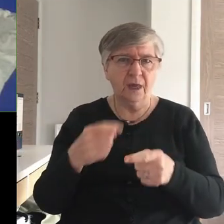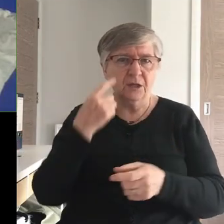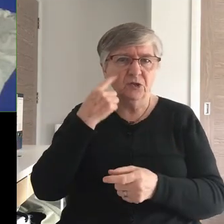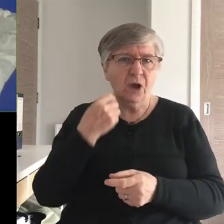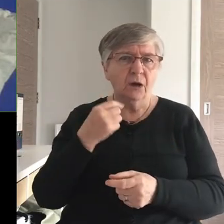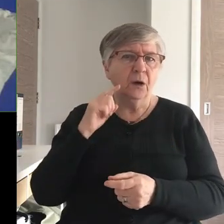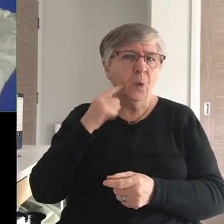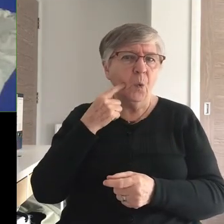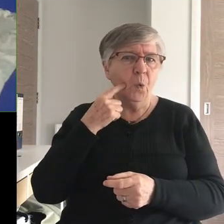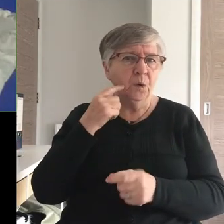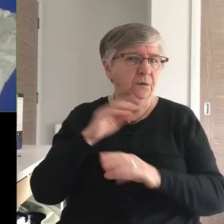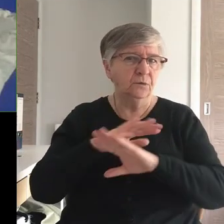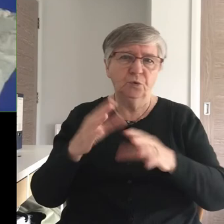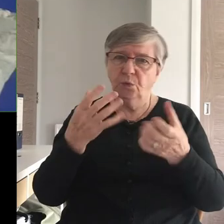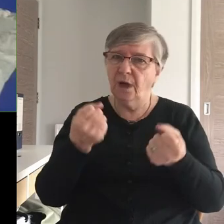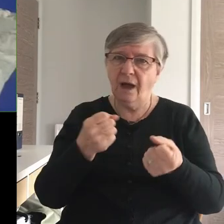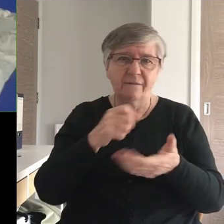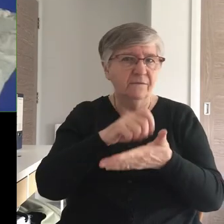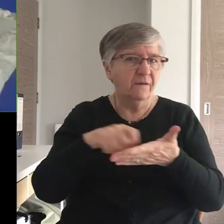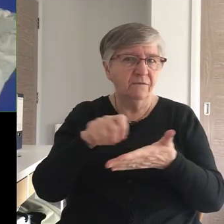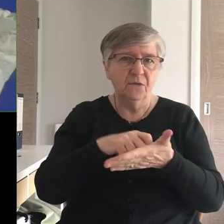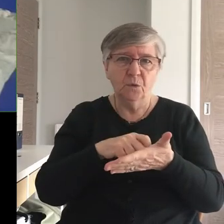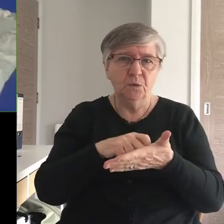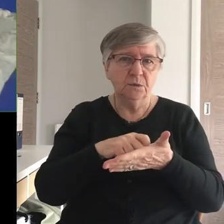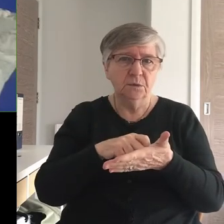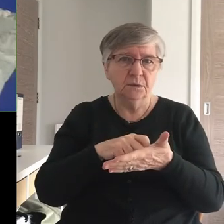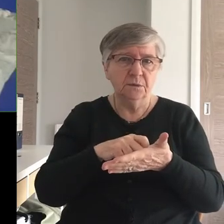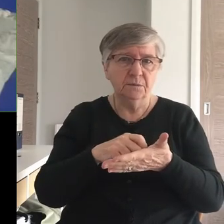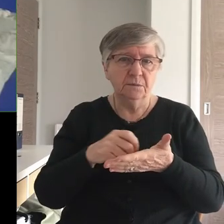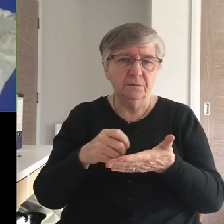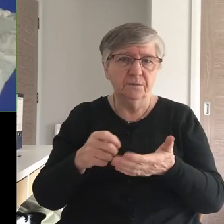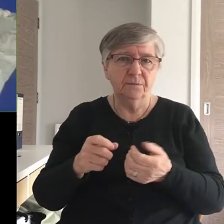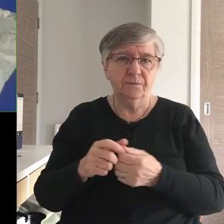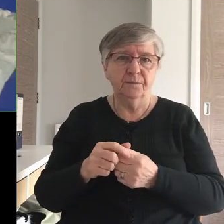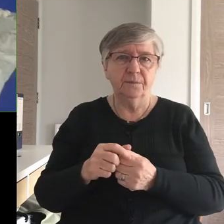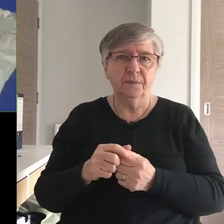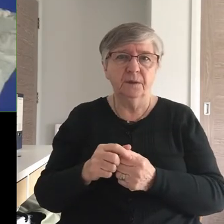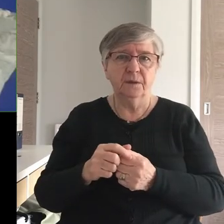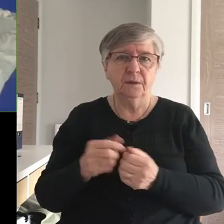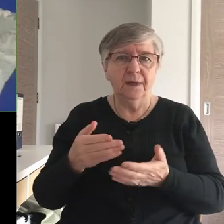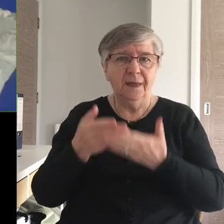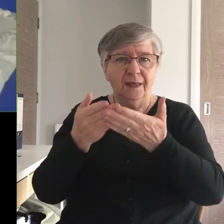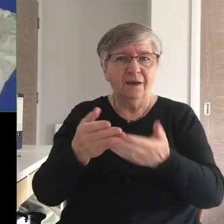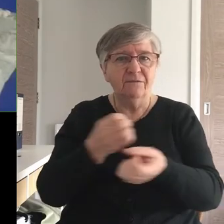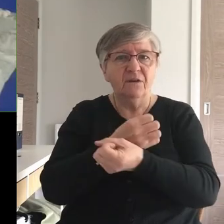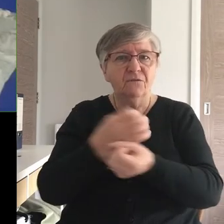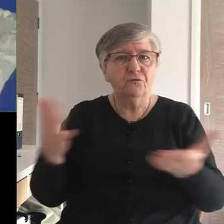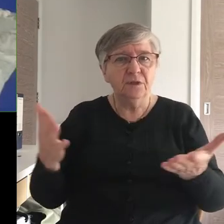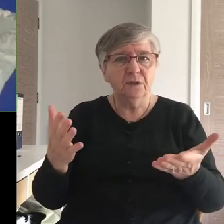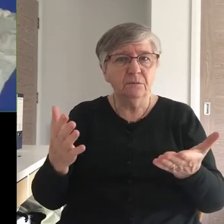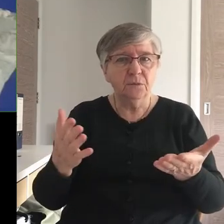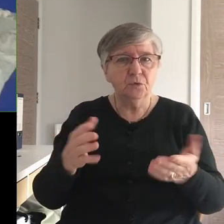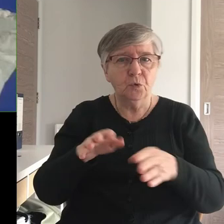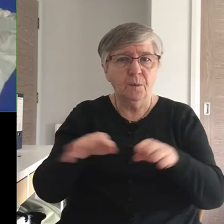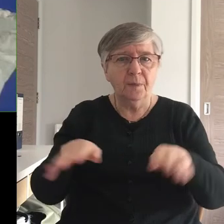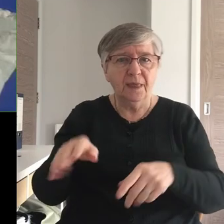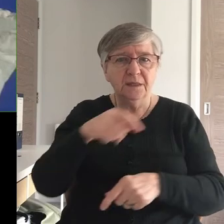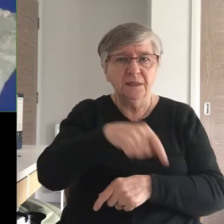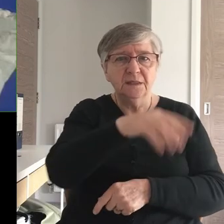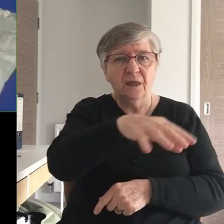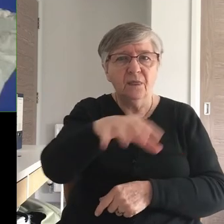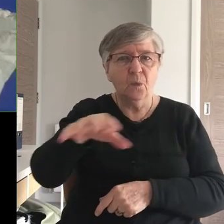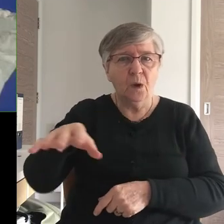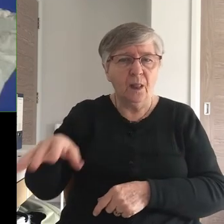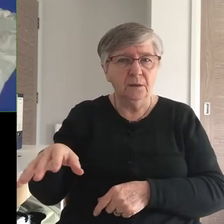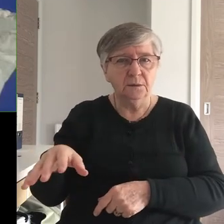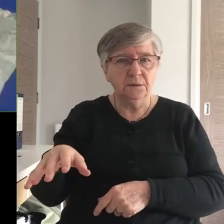where young and old have no say if they are not part of the ruling elite. Give freedom to the parts of the world that